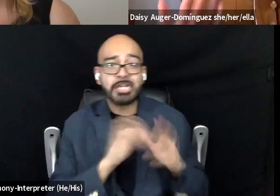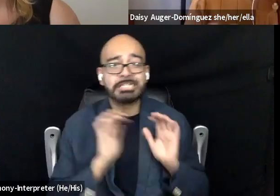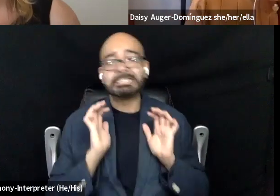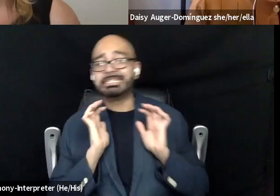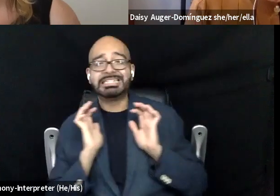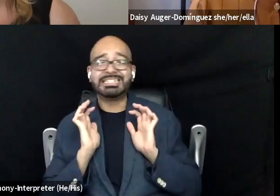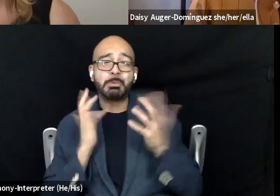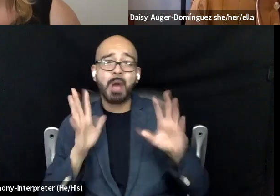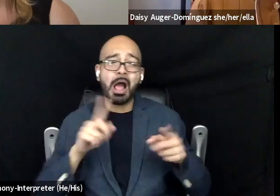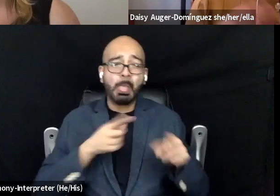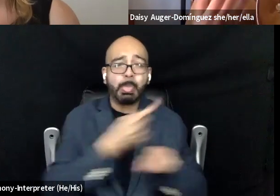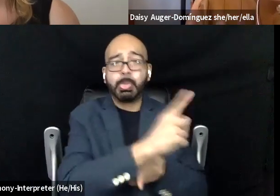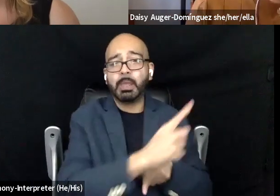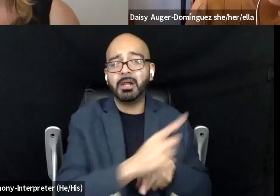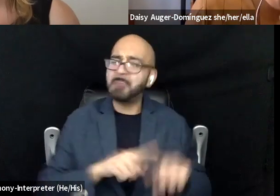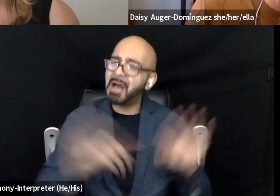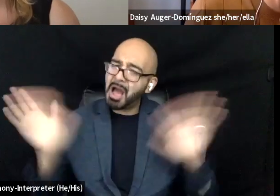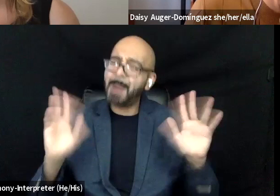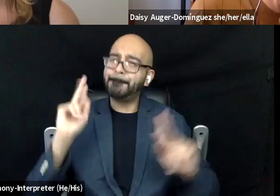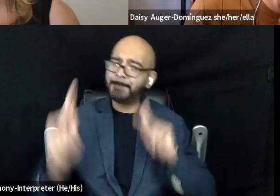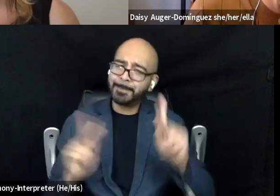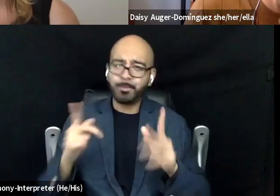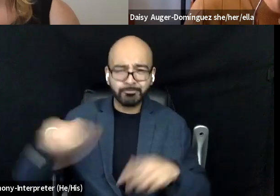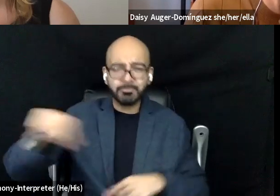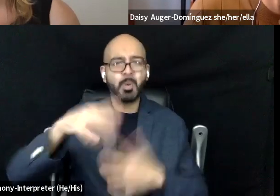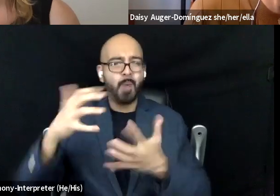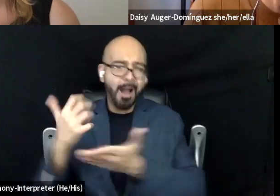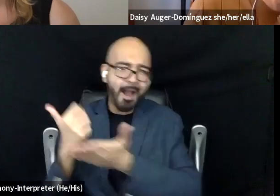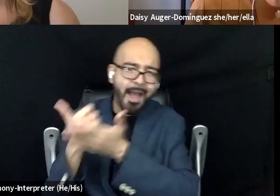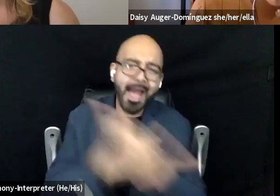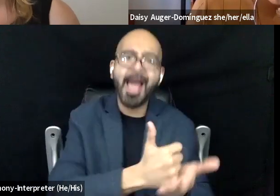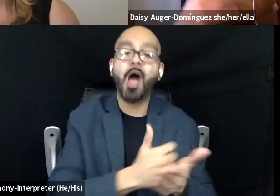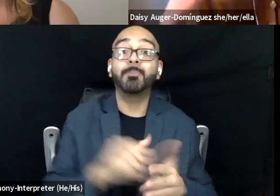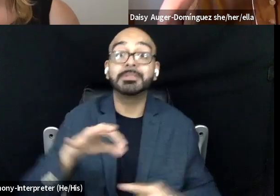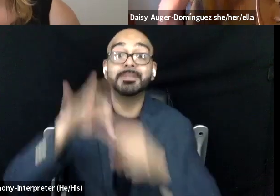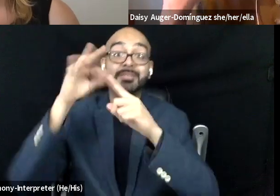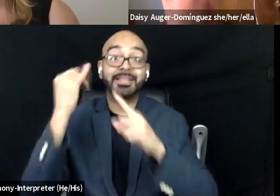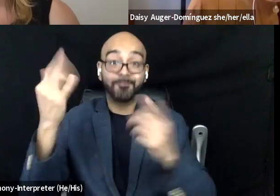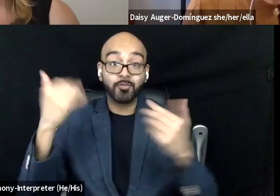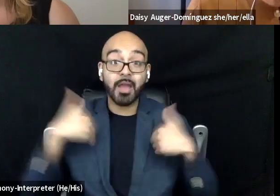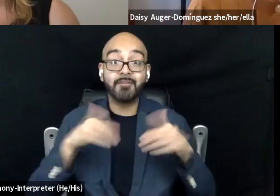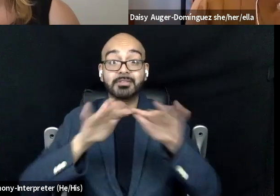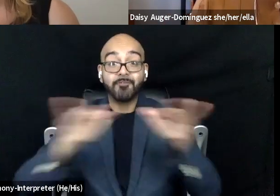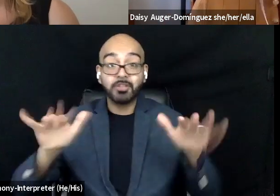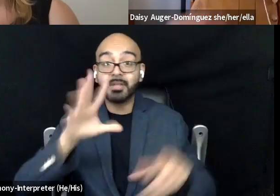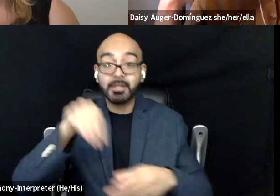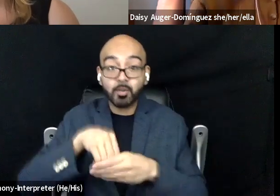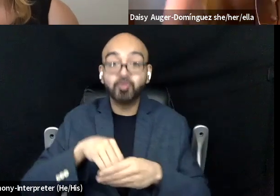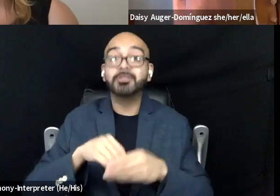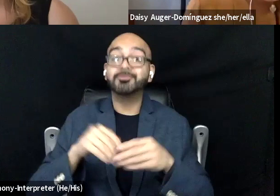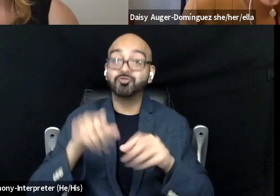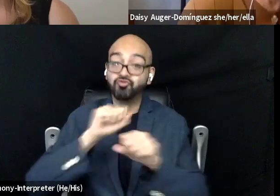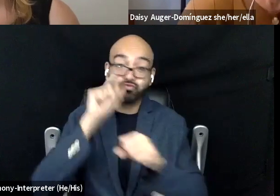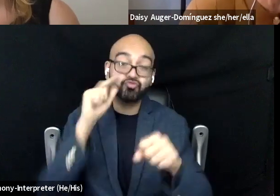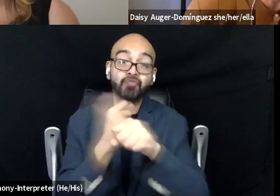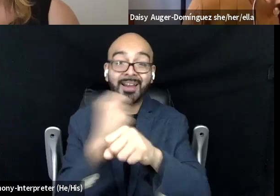to be useful, especially if you have a diversity and inclusion strategy in your company. You're actually doing them a favor because now they get to say